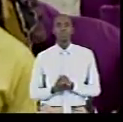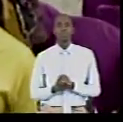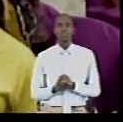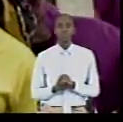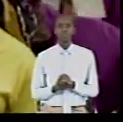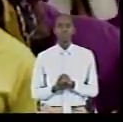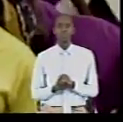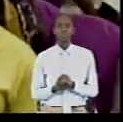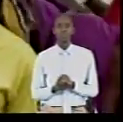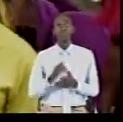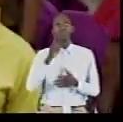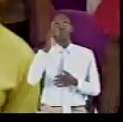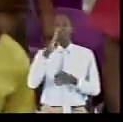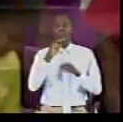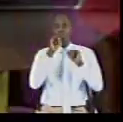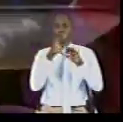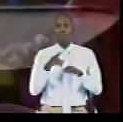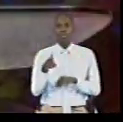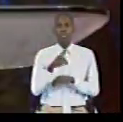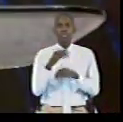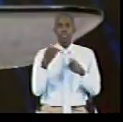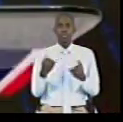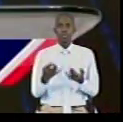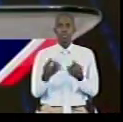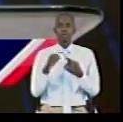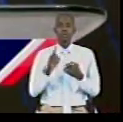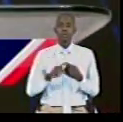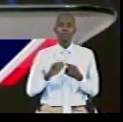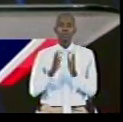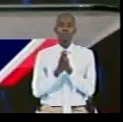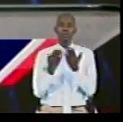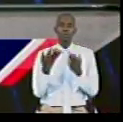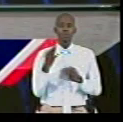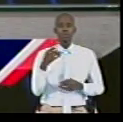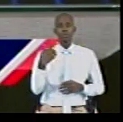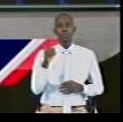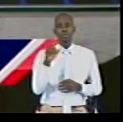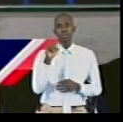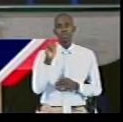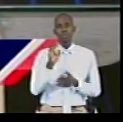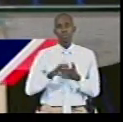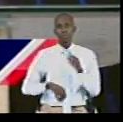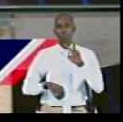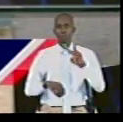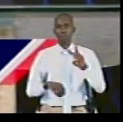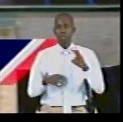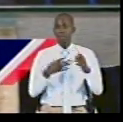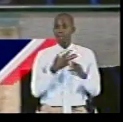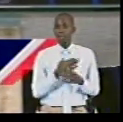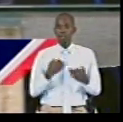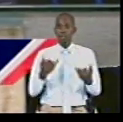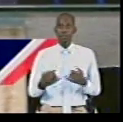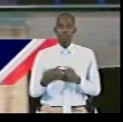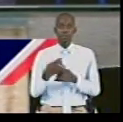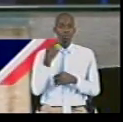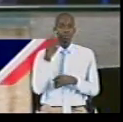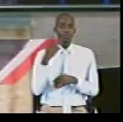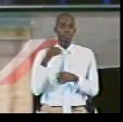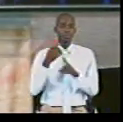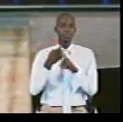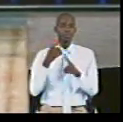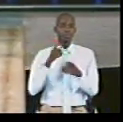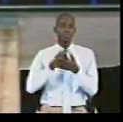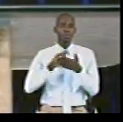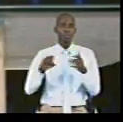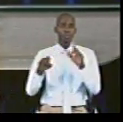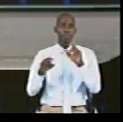Amen. God bless you. We're coming to Galatians chapter 2. And today we're looking at verses 11, 12, 13,